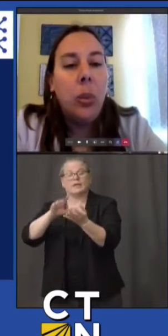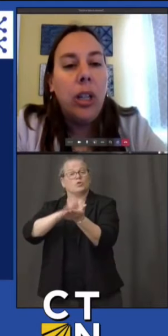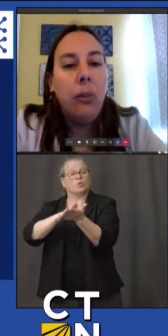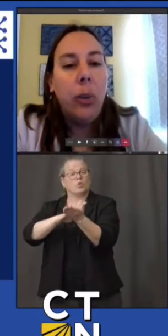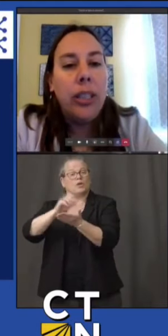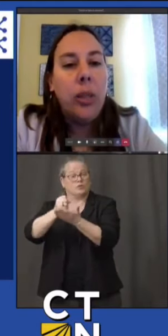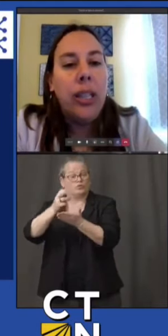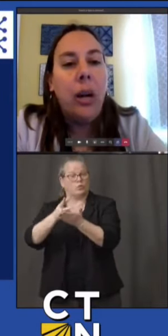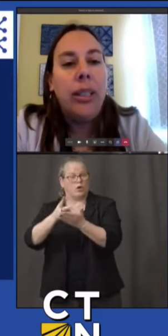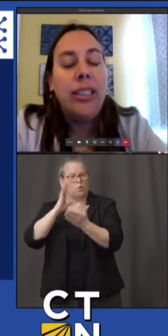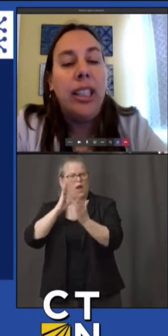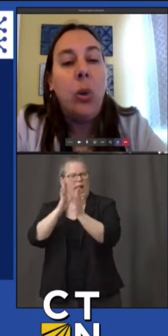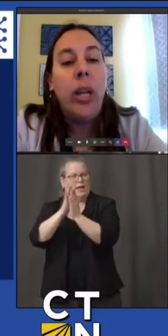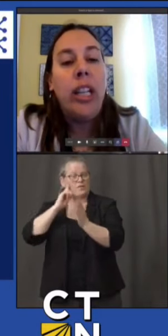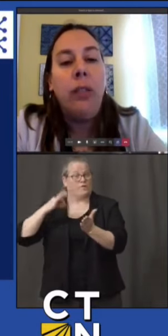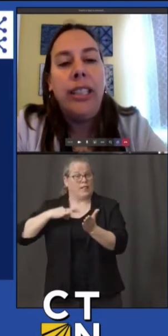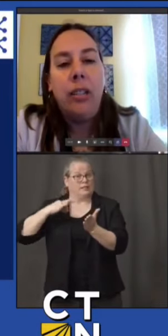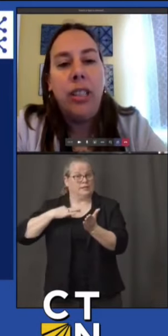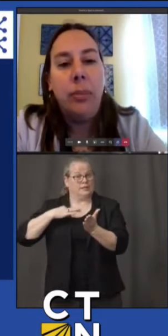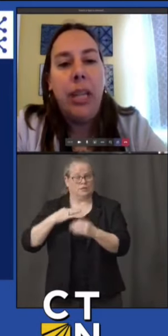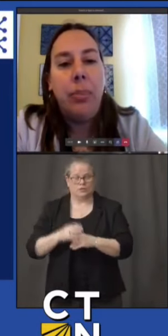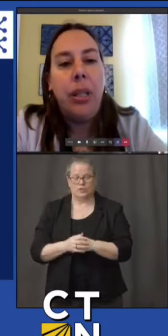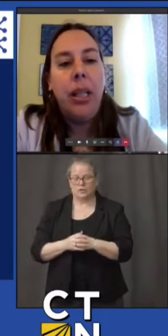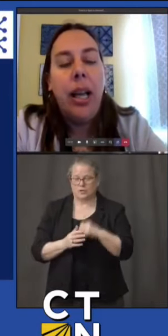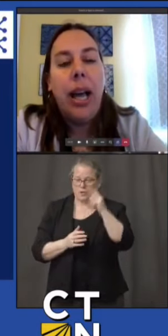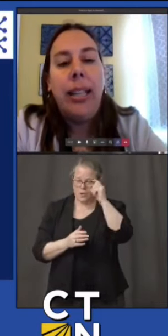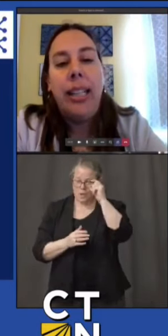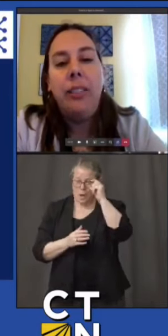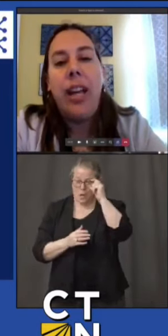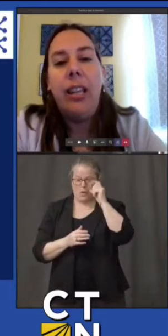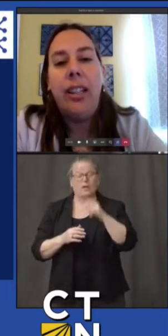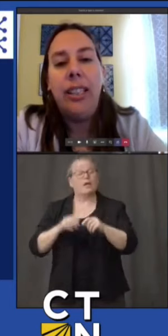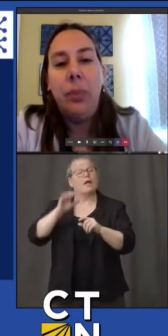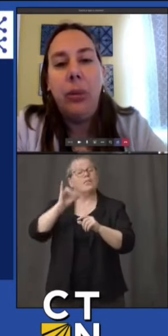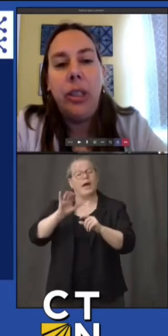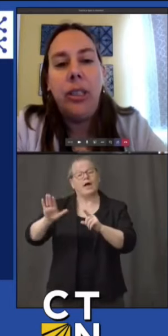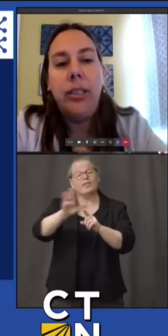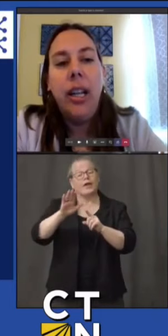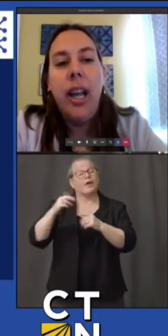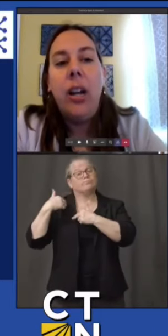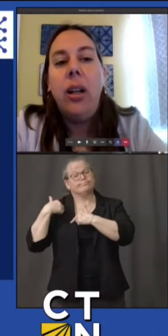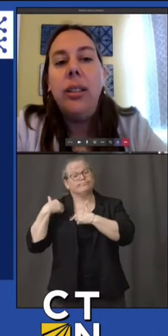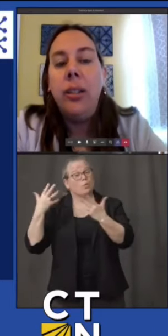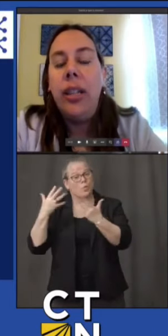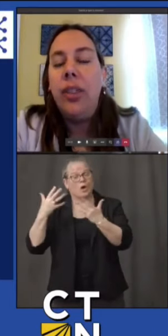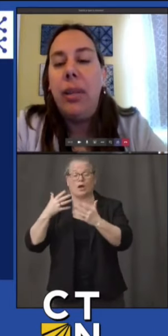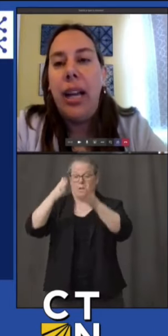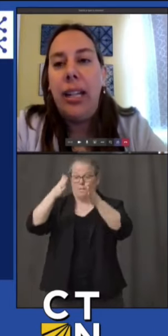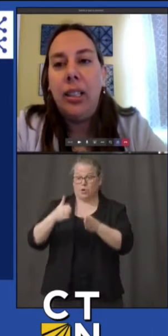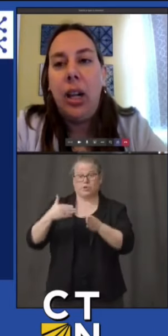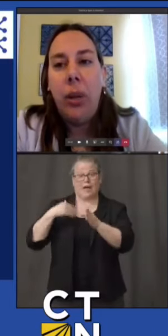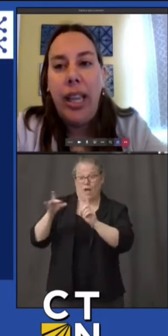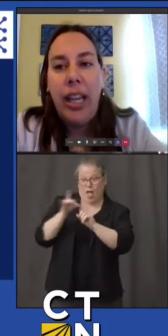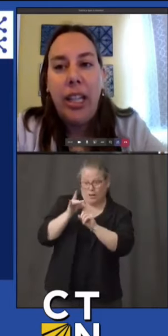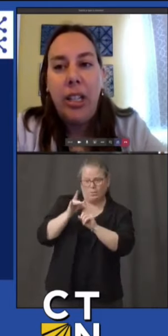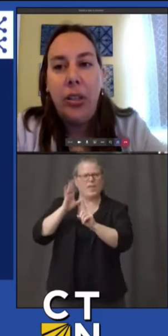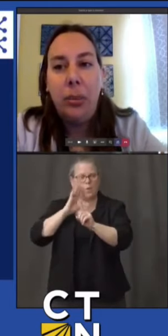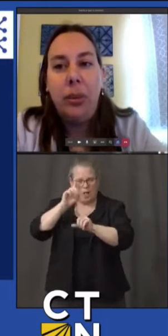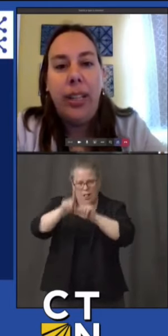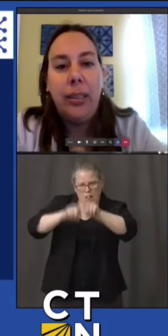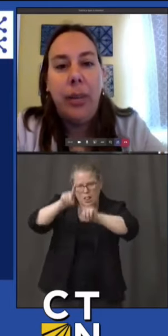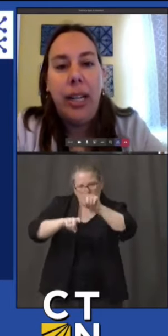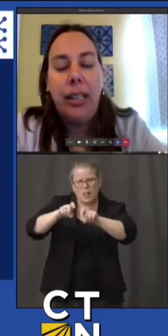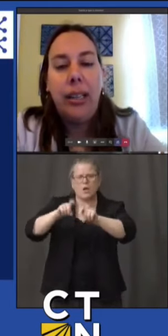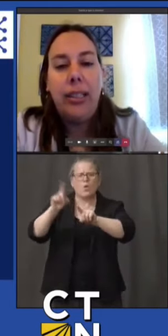This workforce will allow us to quickly reach out to people, identify their exposures, and also give them guidance on what they can do to